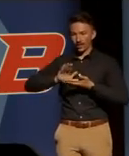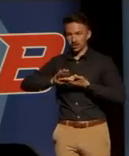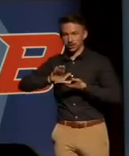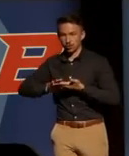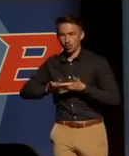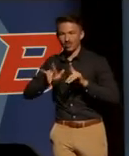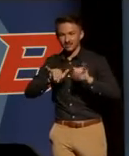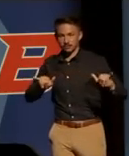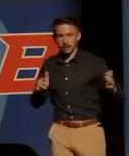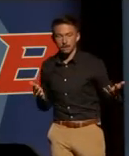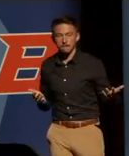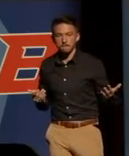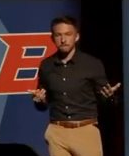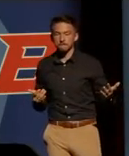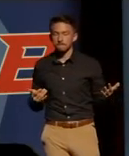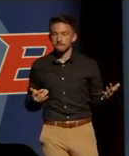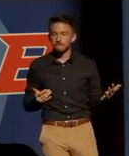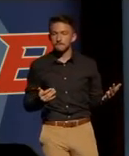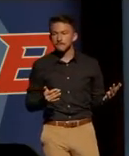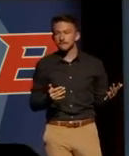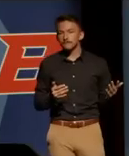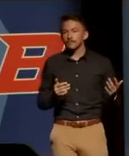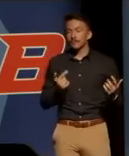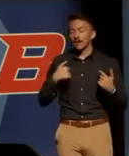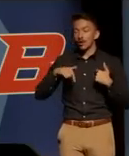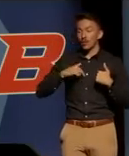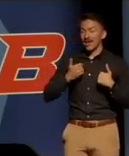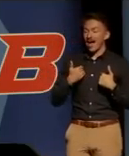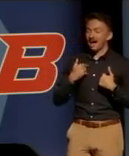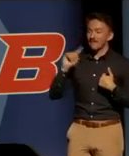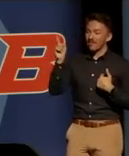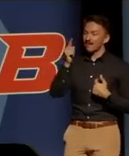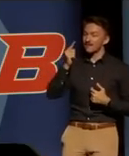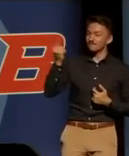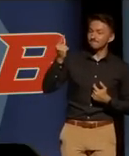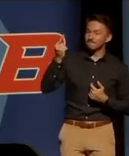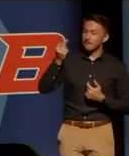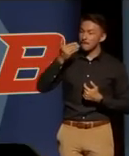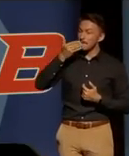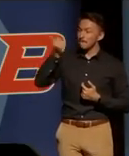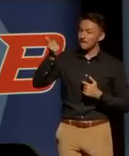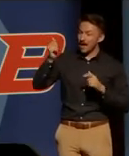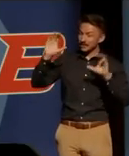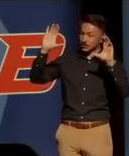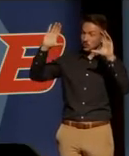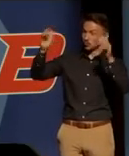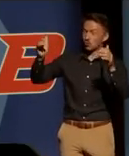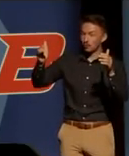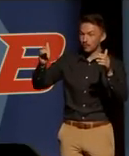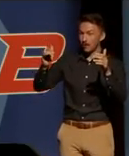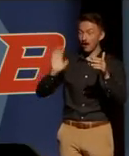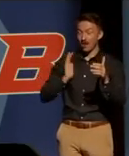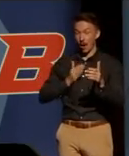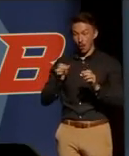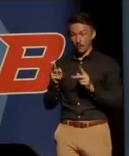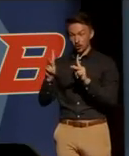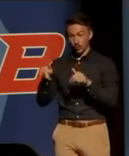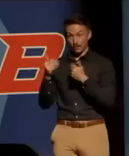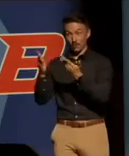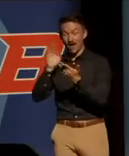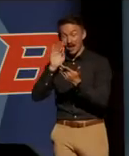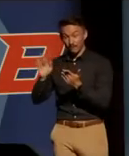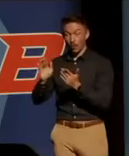And we received the number one ranking for the support we have given our student athletes as they've done that work. That's